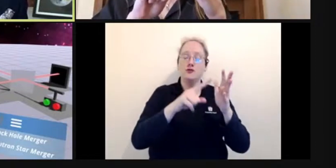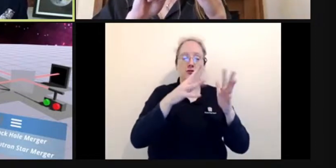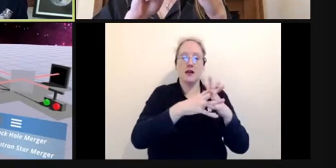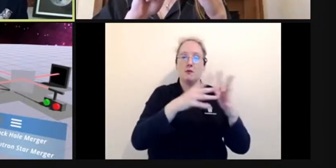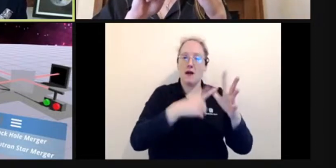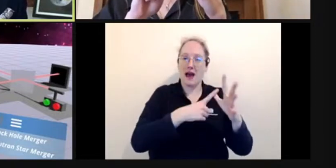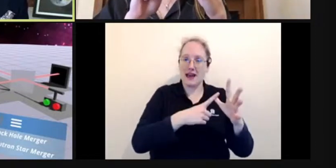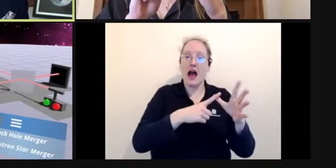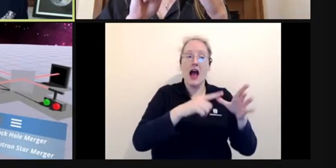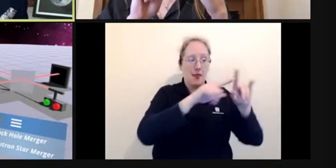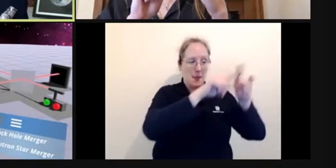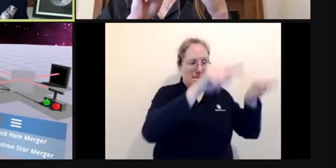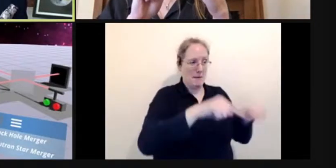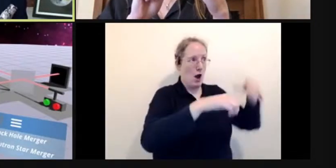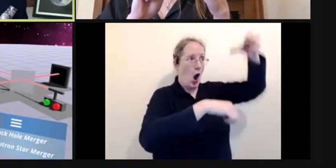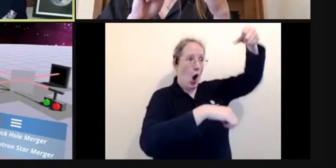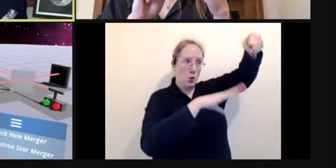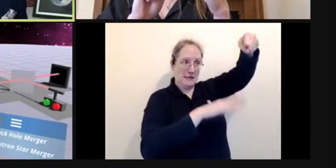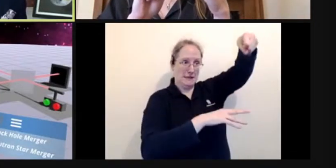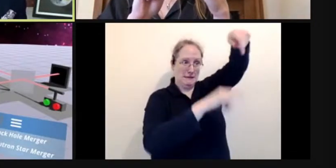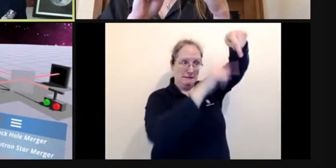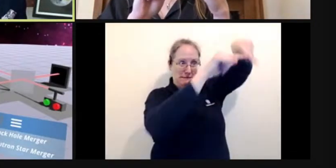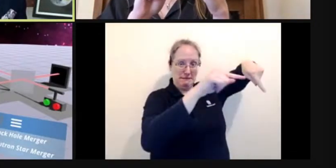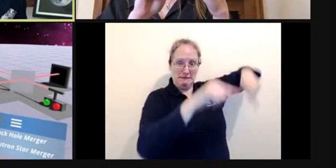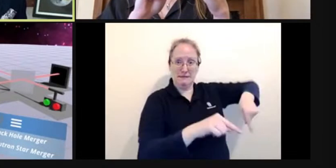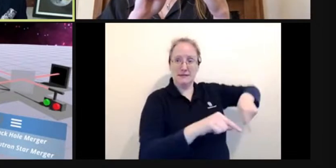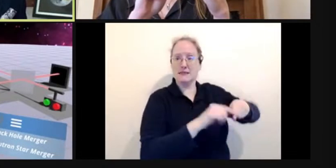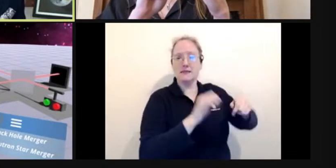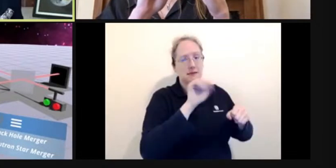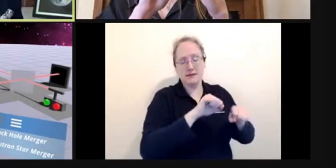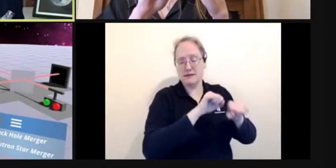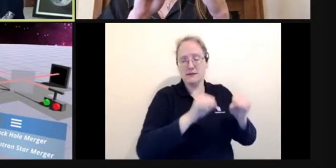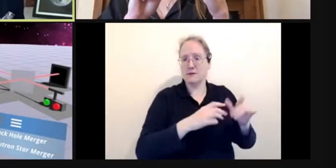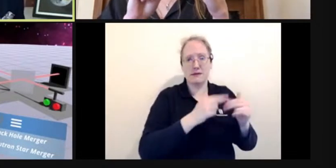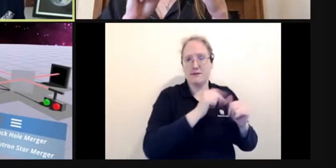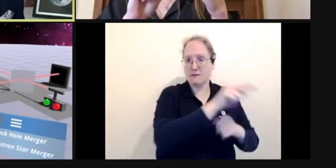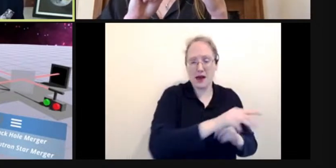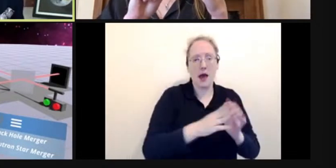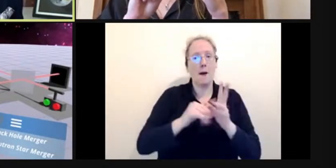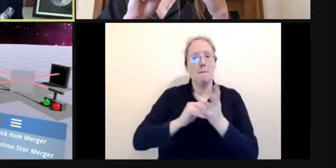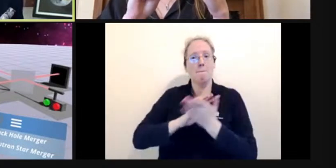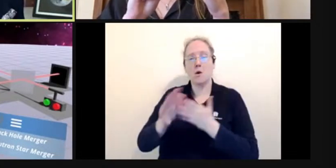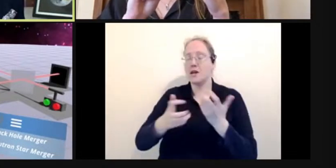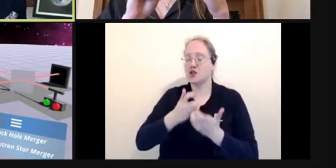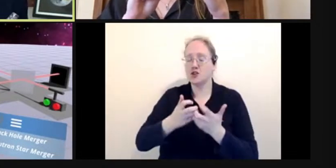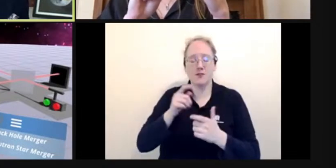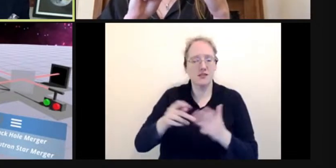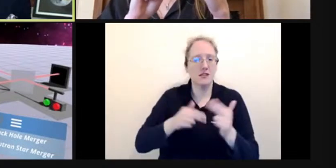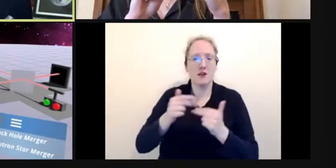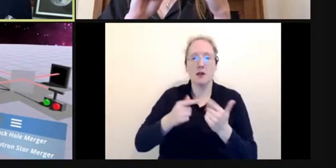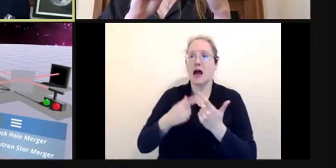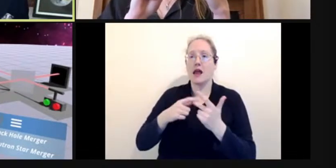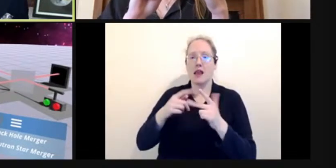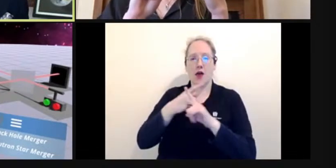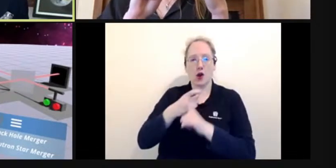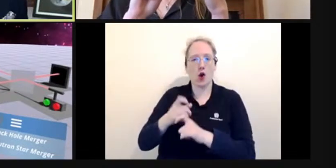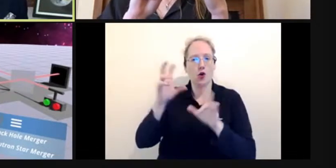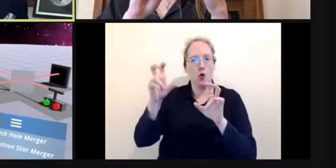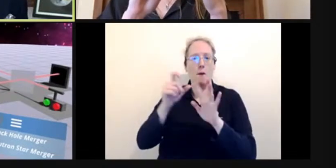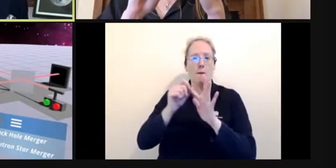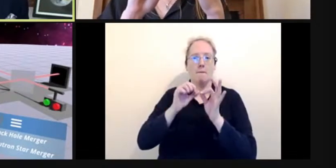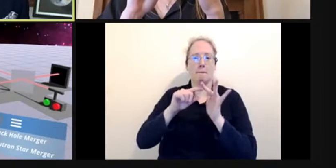called SPHERE that helps us analyze gravitational wave signals. At Monash University, they've developed another code called Bilby that's